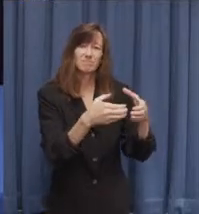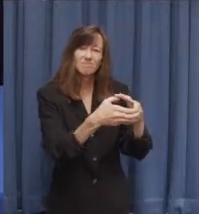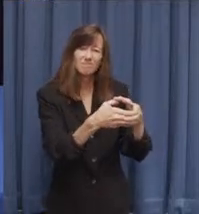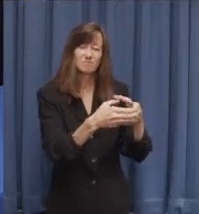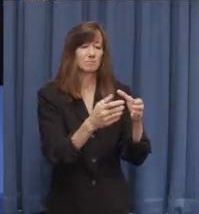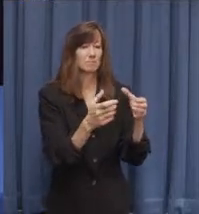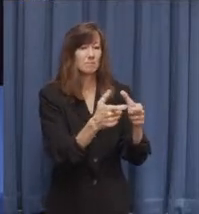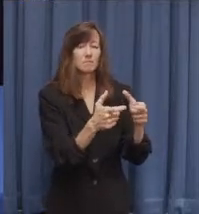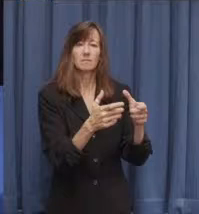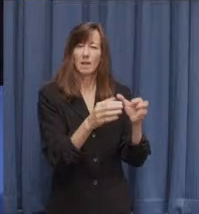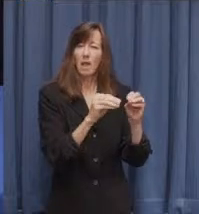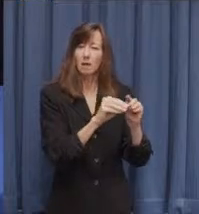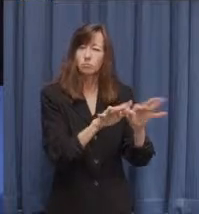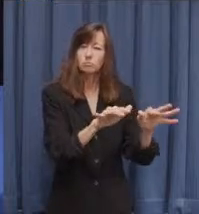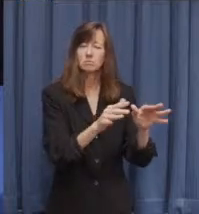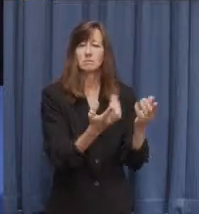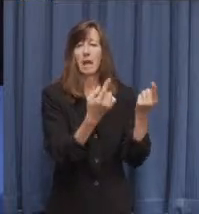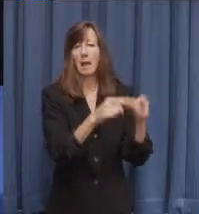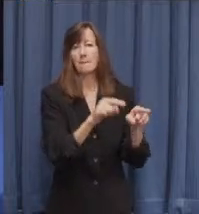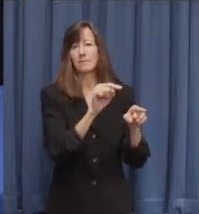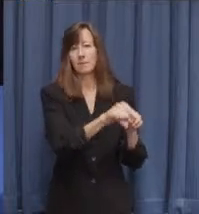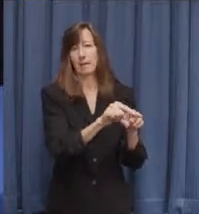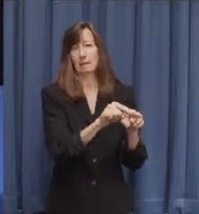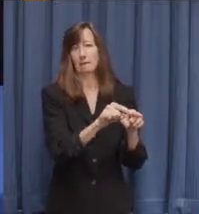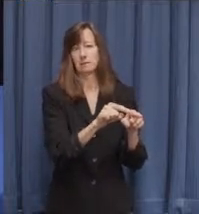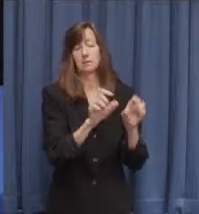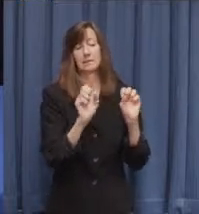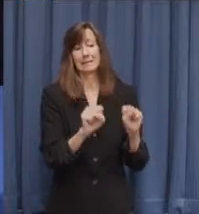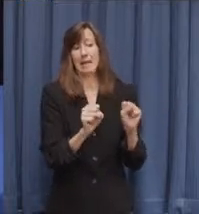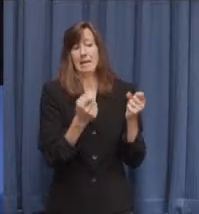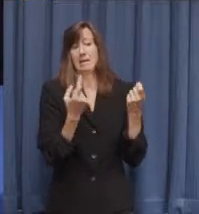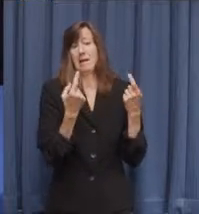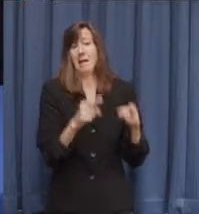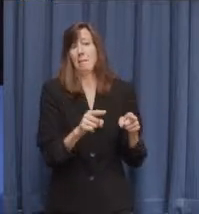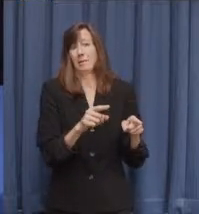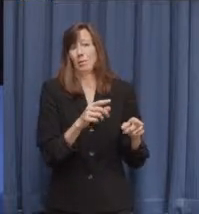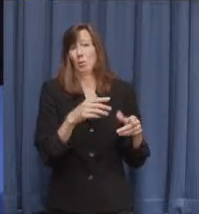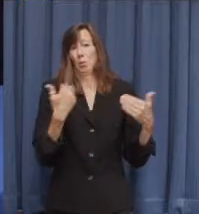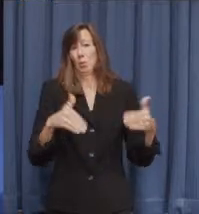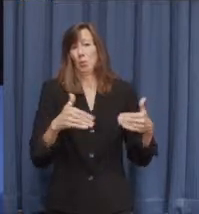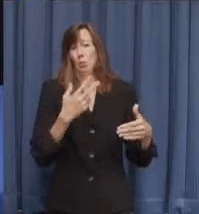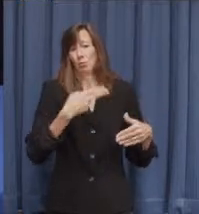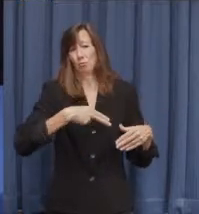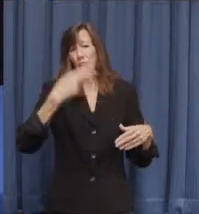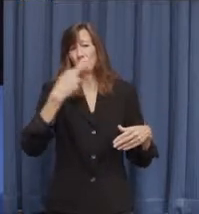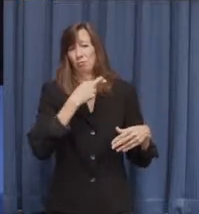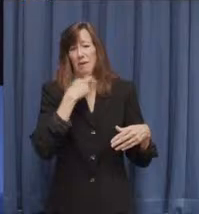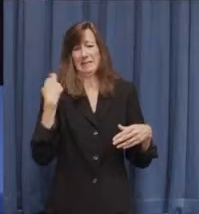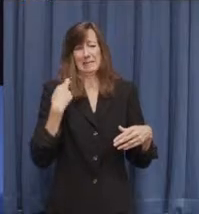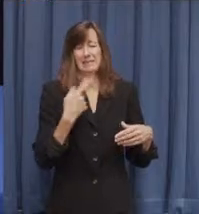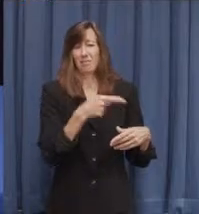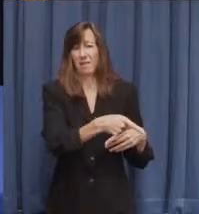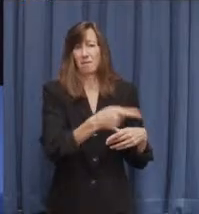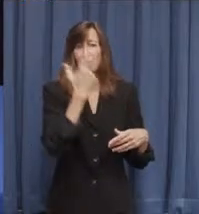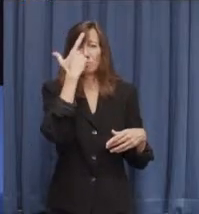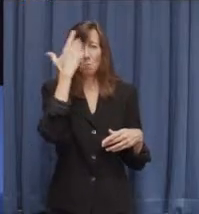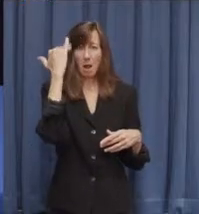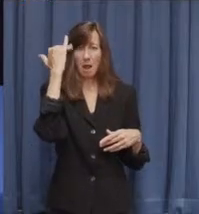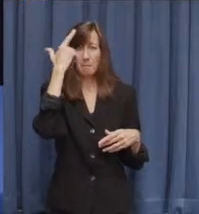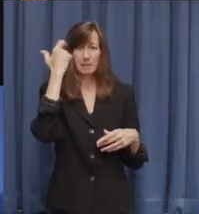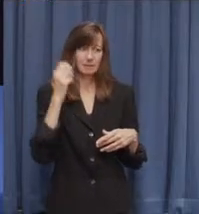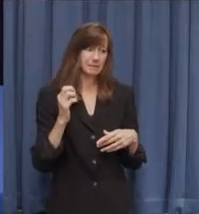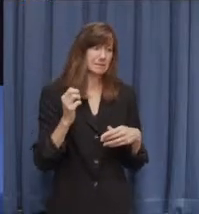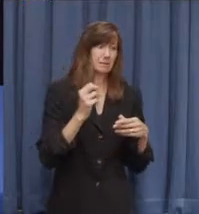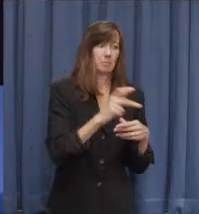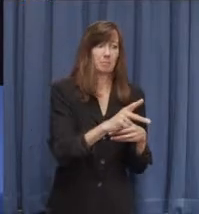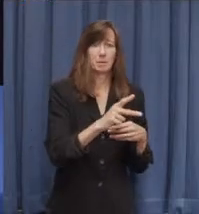present significant risk, especially if there are lots of customers and lots of employees. So as you're getting back to work, that makes